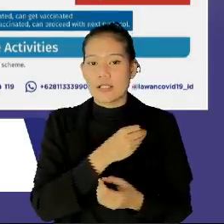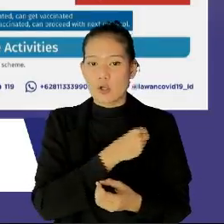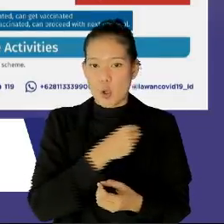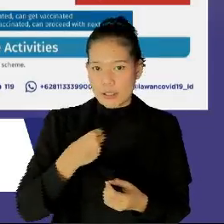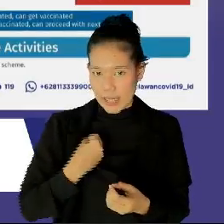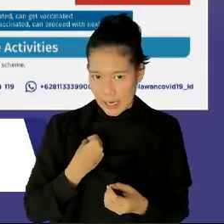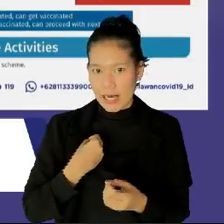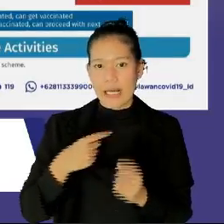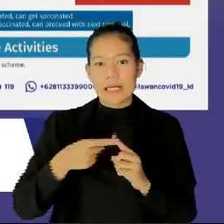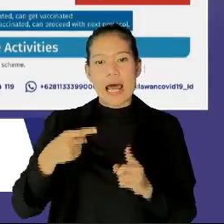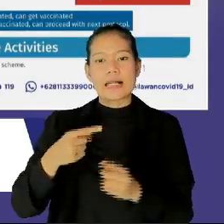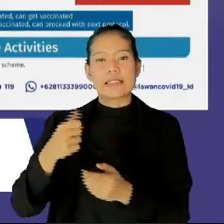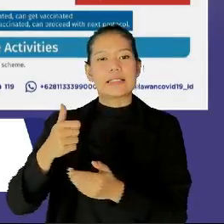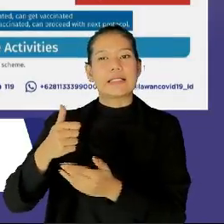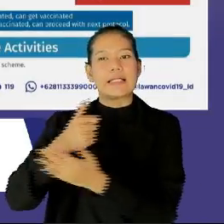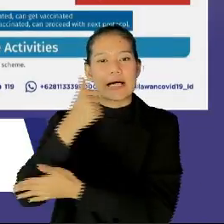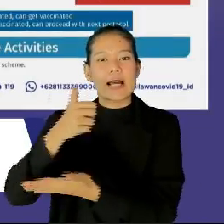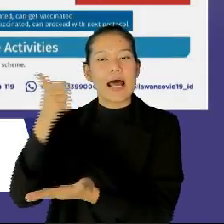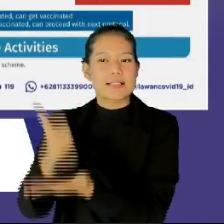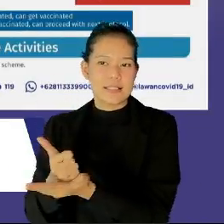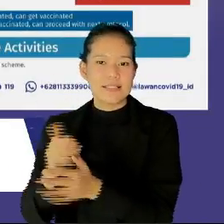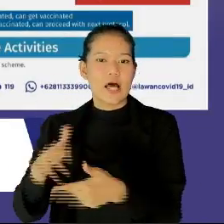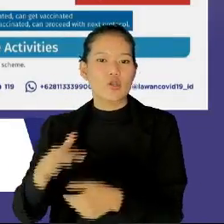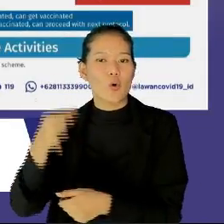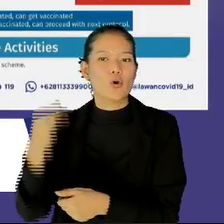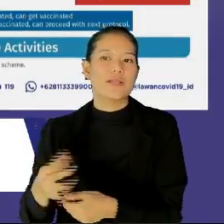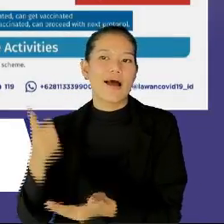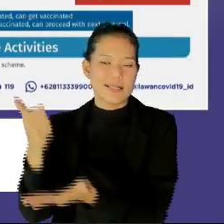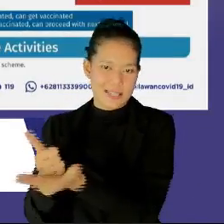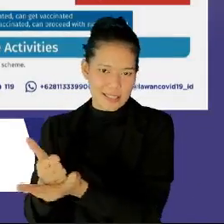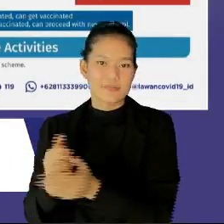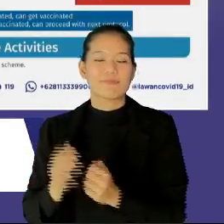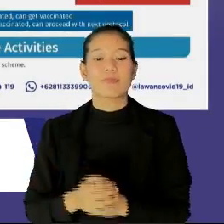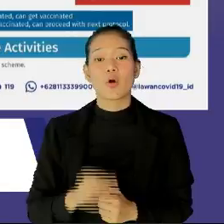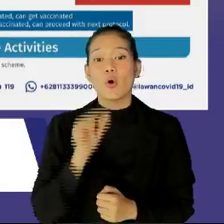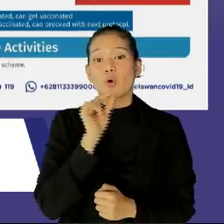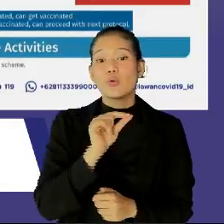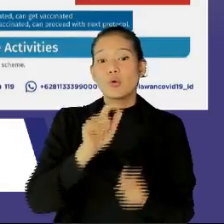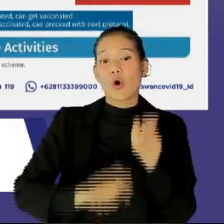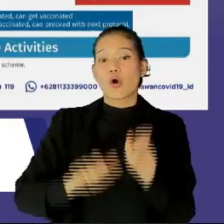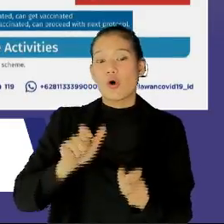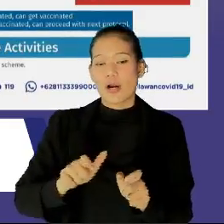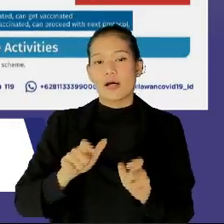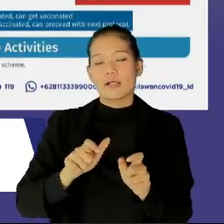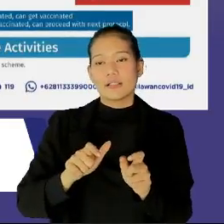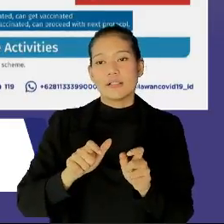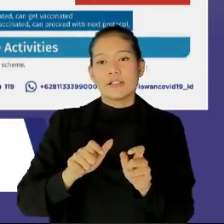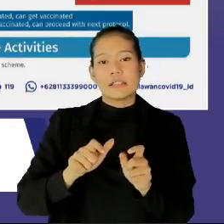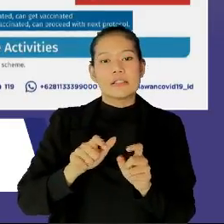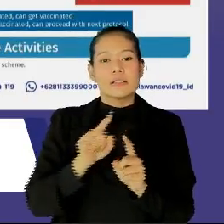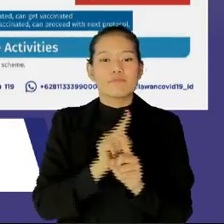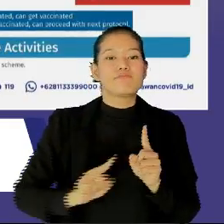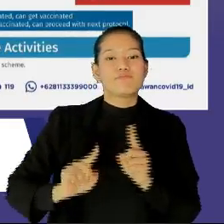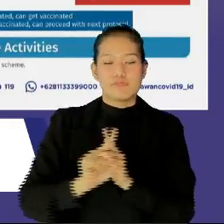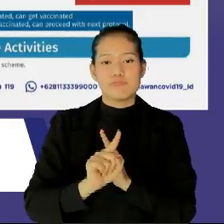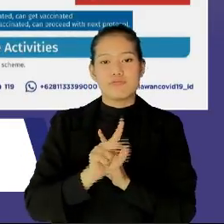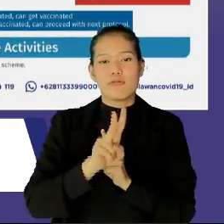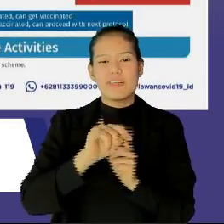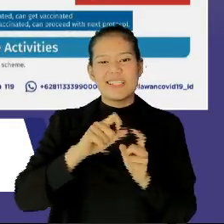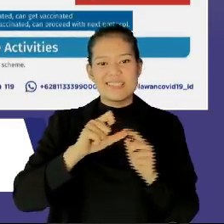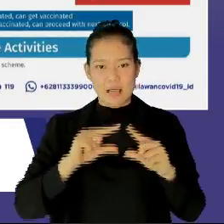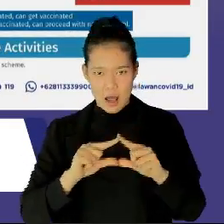origin, especially for foreigners holding diplomatic visas and service visas related